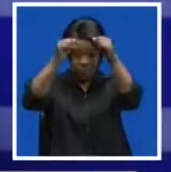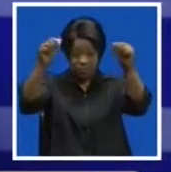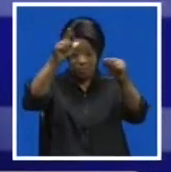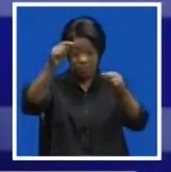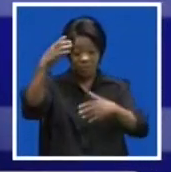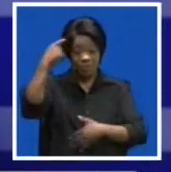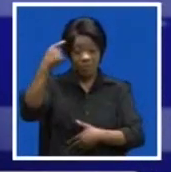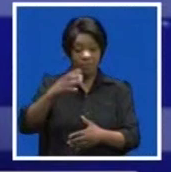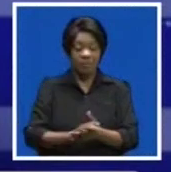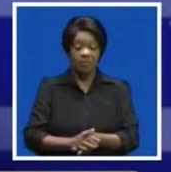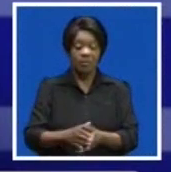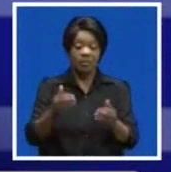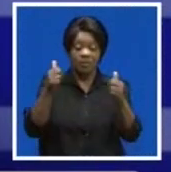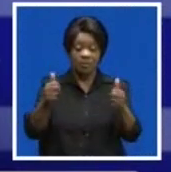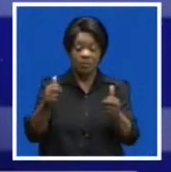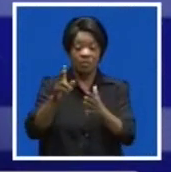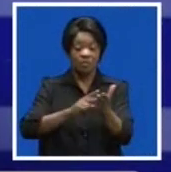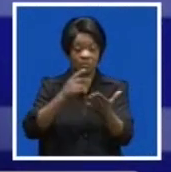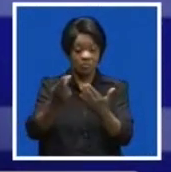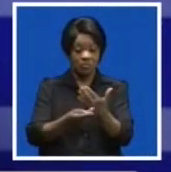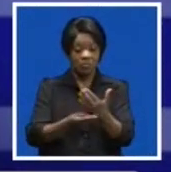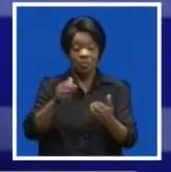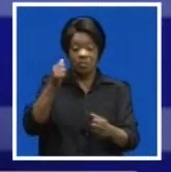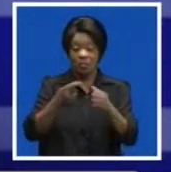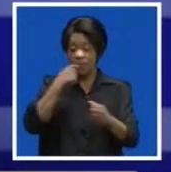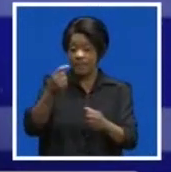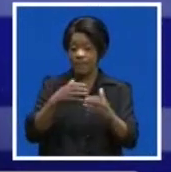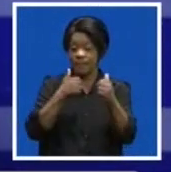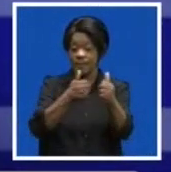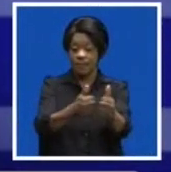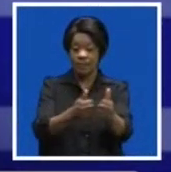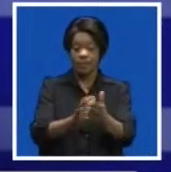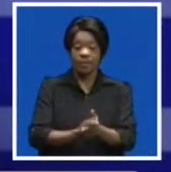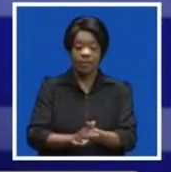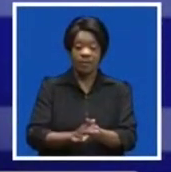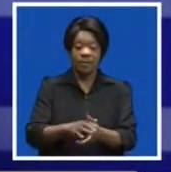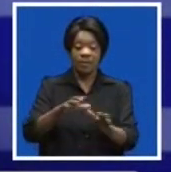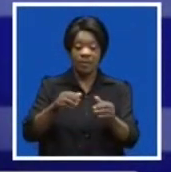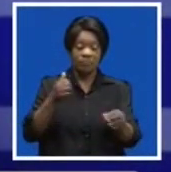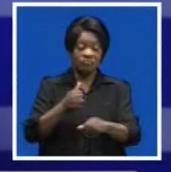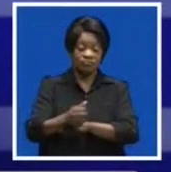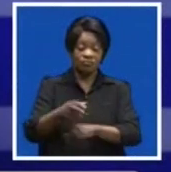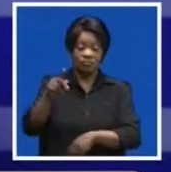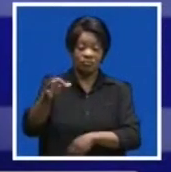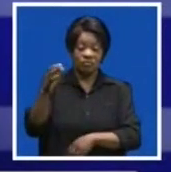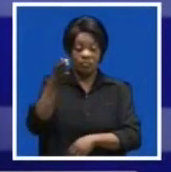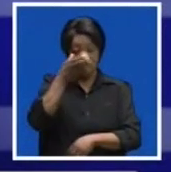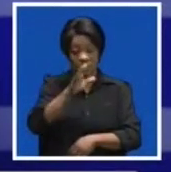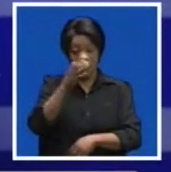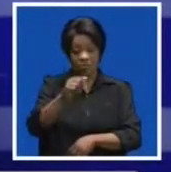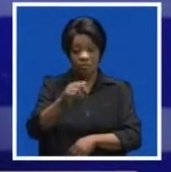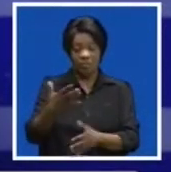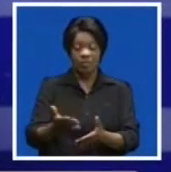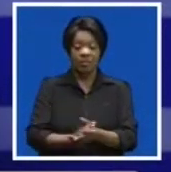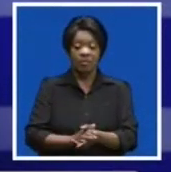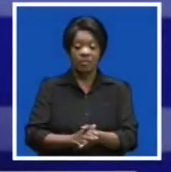He says there is a well-calculated agenda to falsely accuse the PF of corruption so that Zambians can vote for